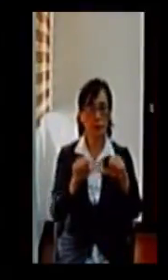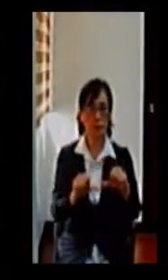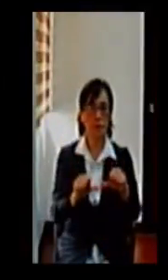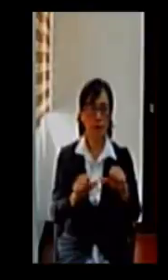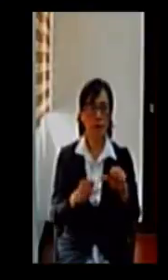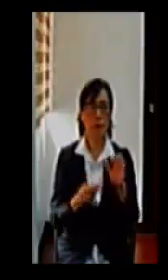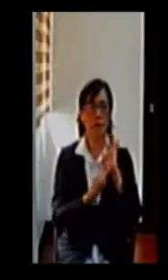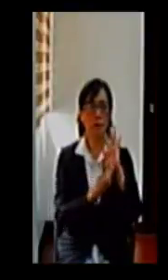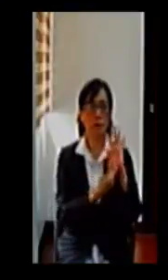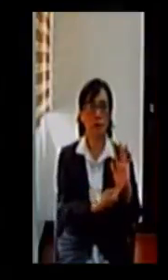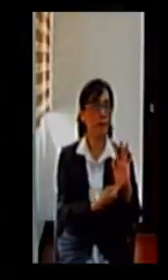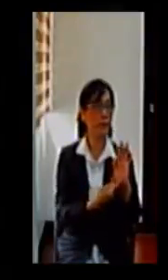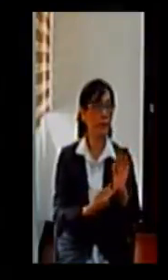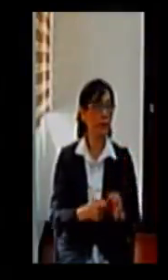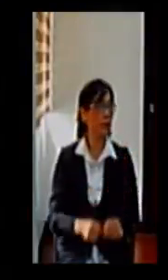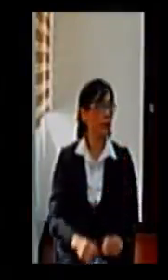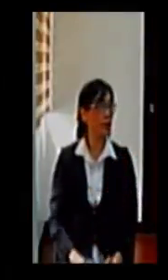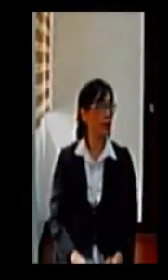presentation.